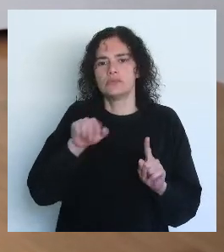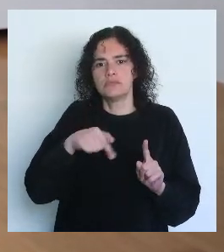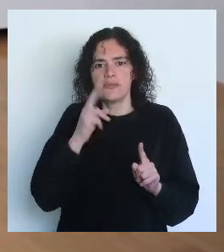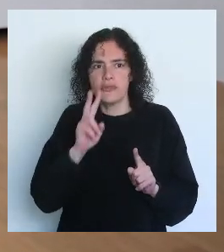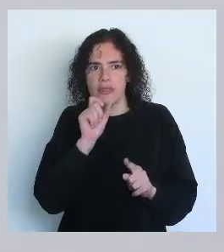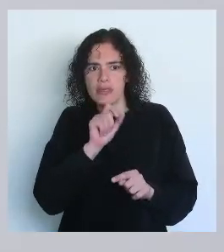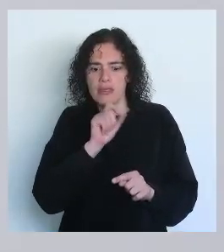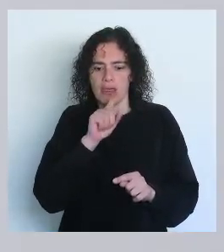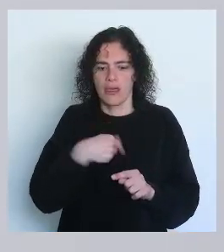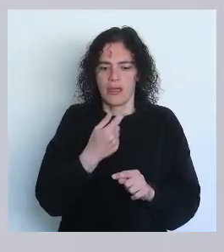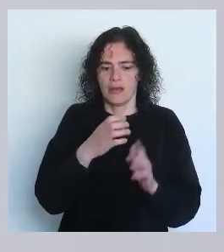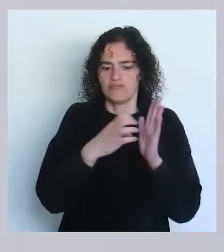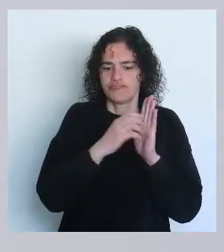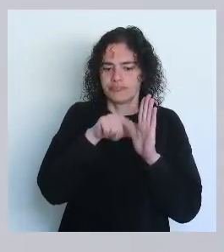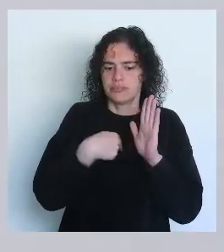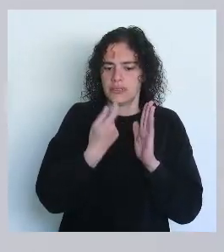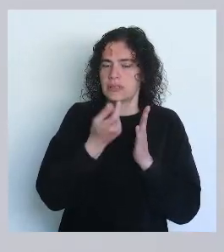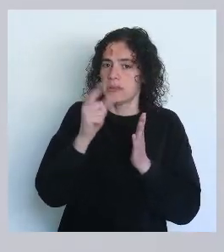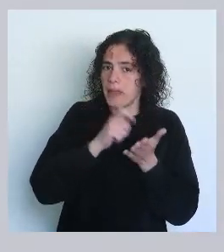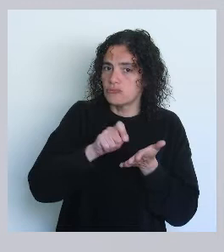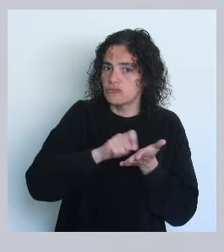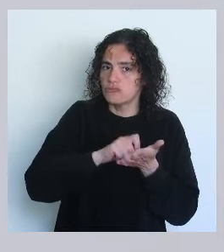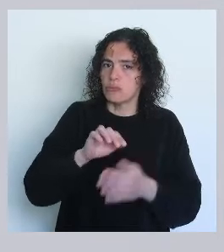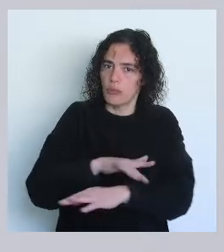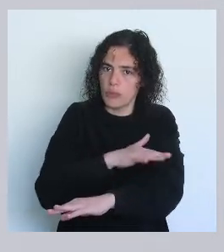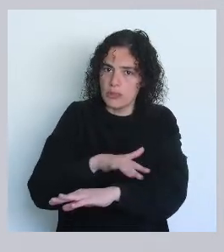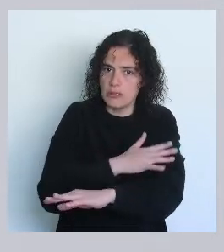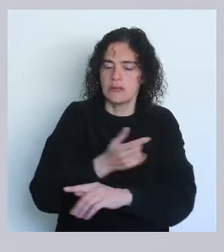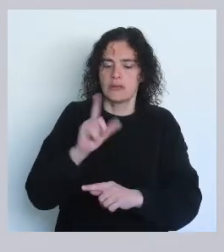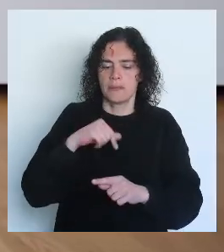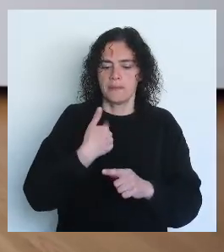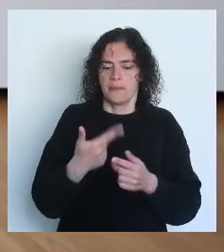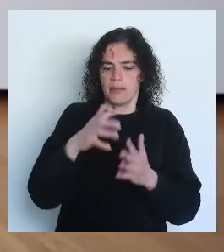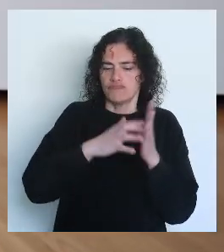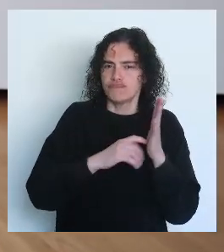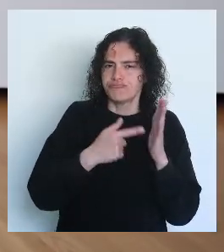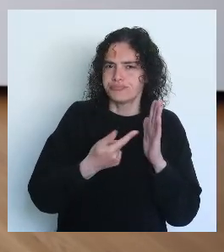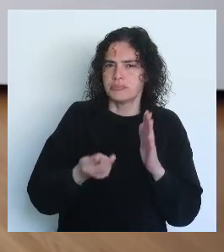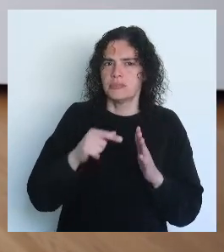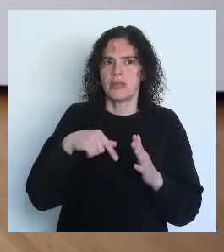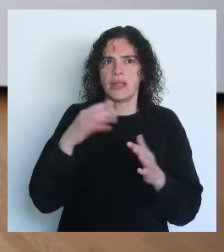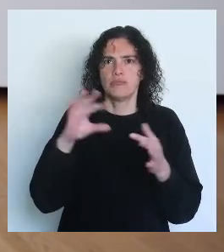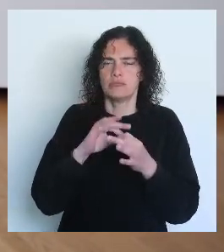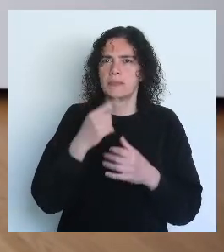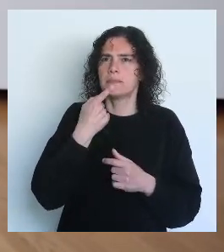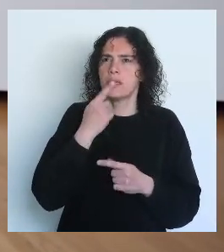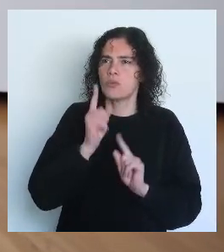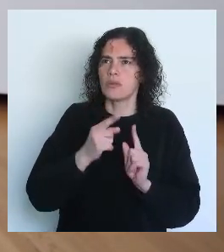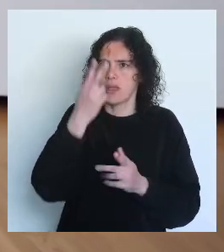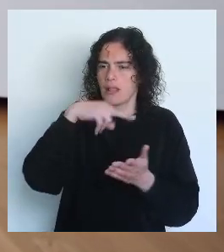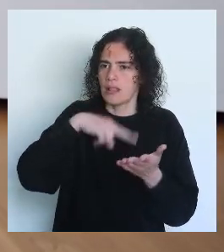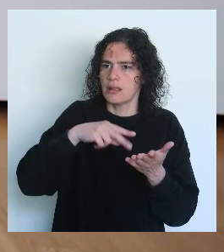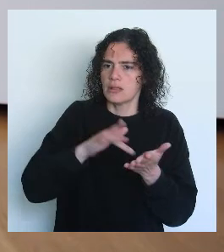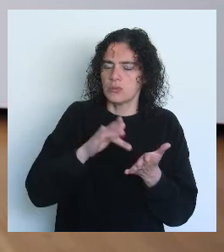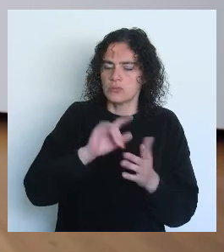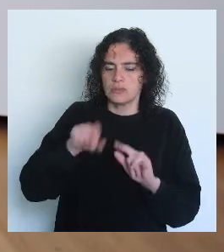as you can see on the side, he was also writing poetry, writing his dreams, so the notion of literature,